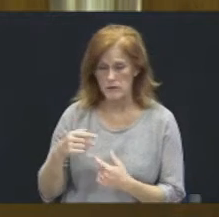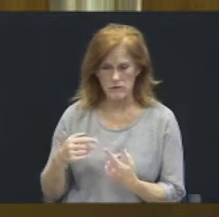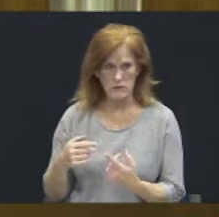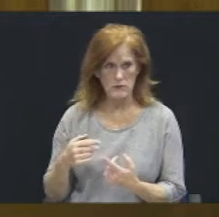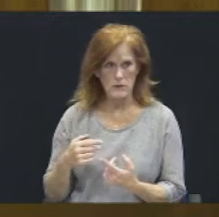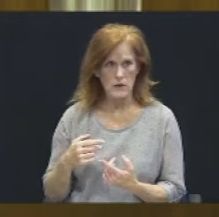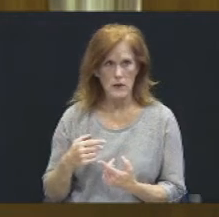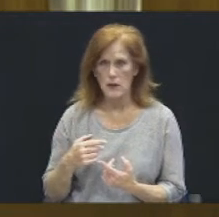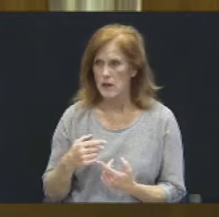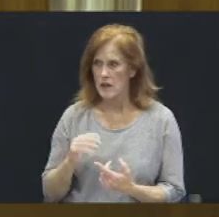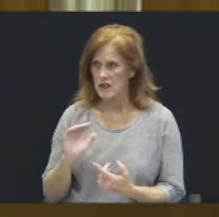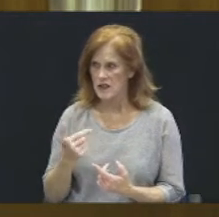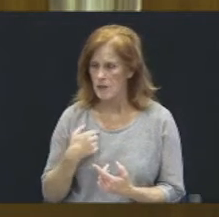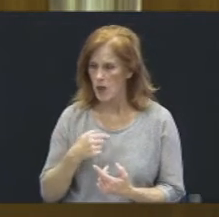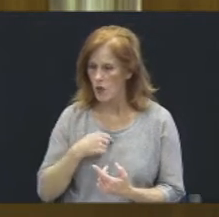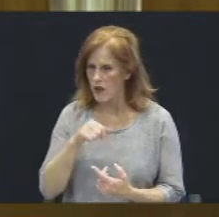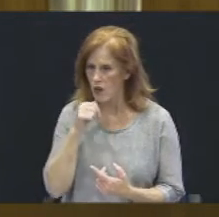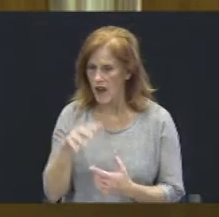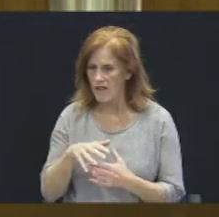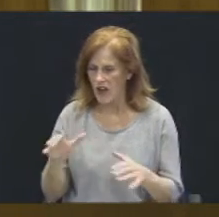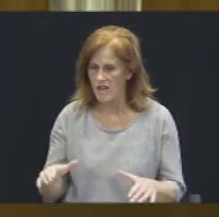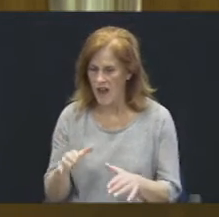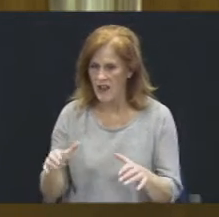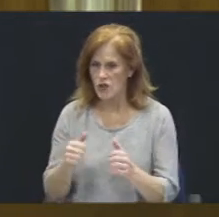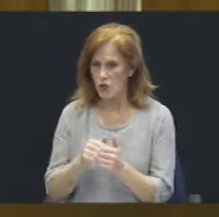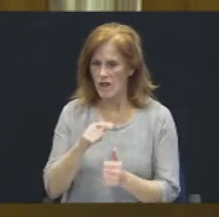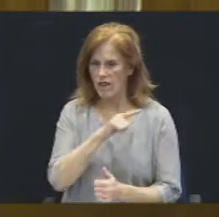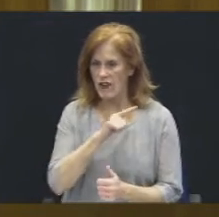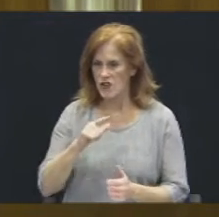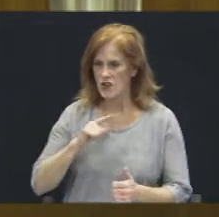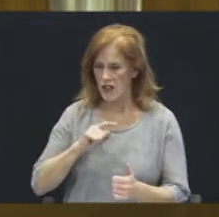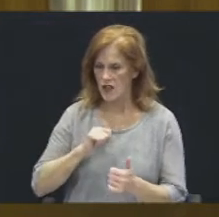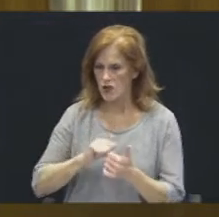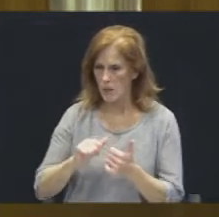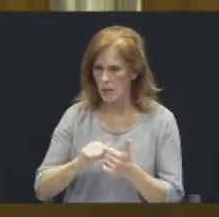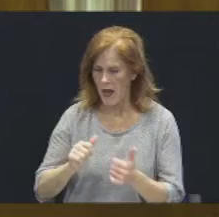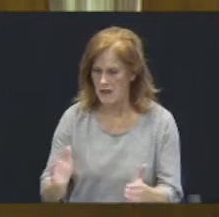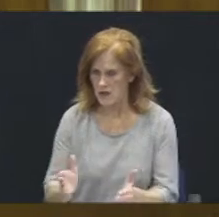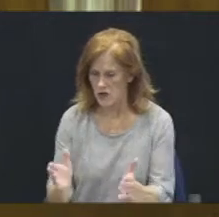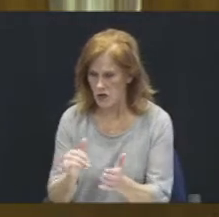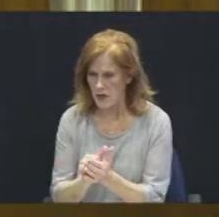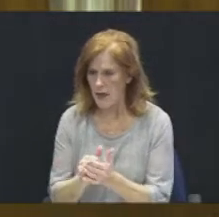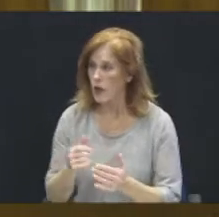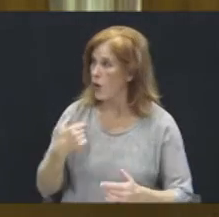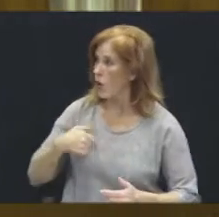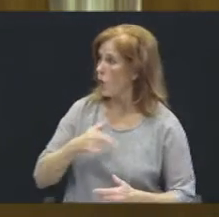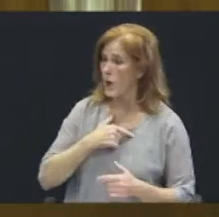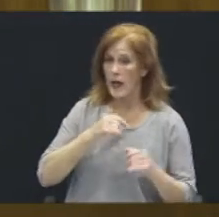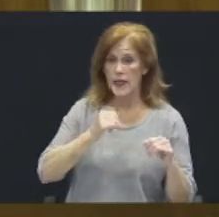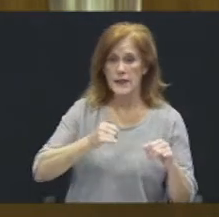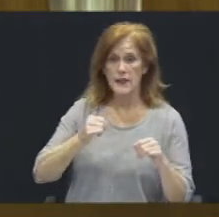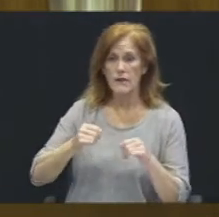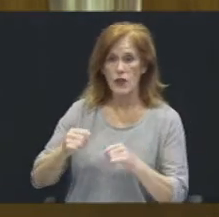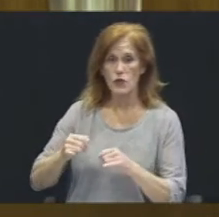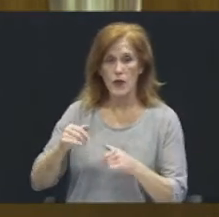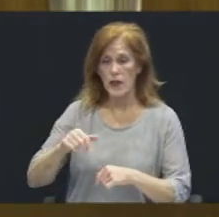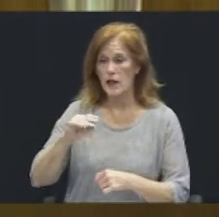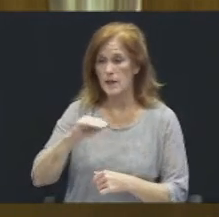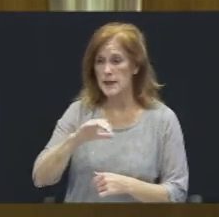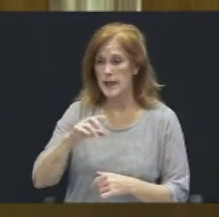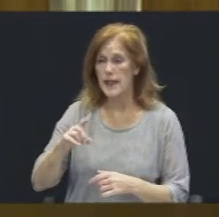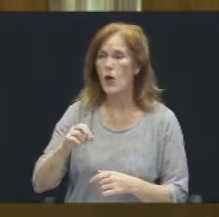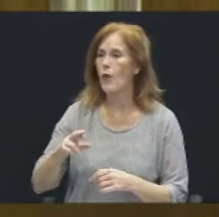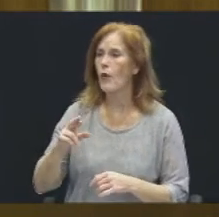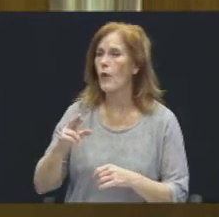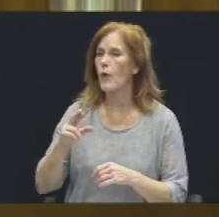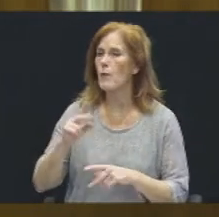of action on their legislation, mm-hmm. how can we on the commission or individuals in the community help